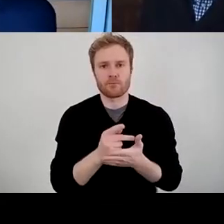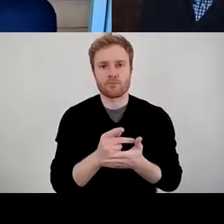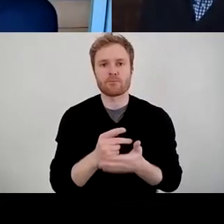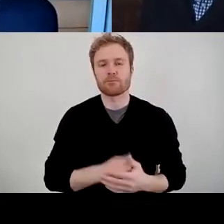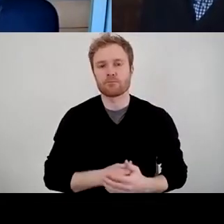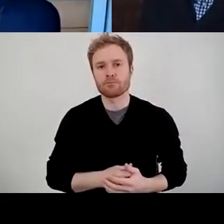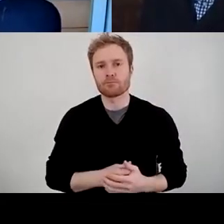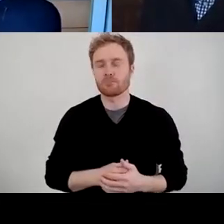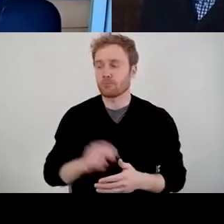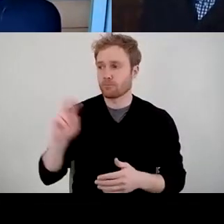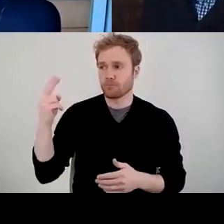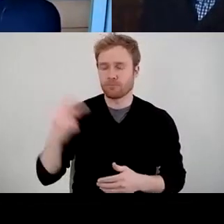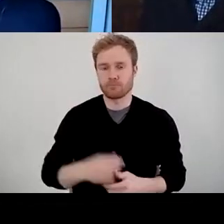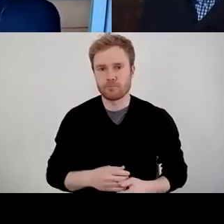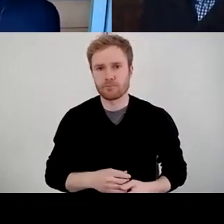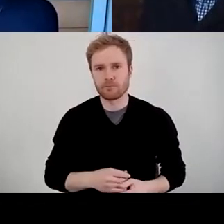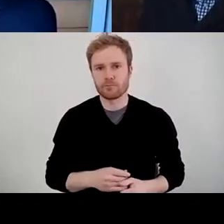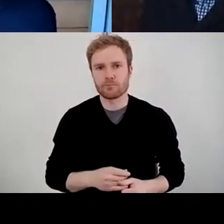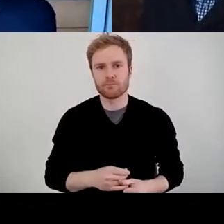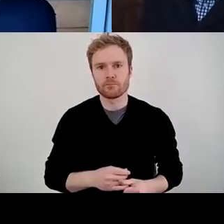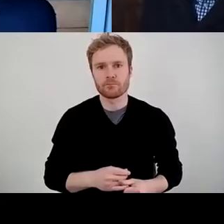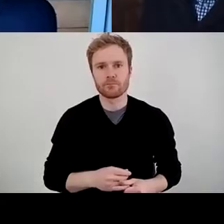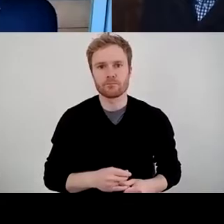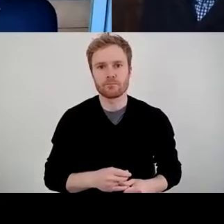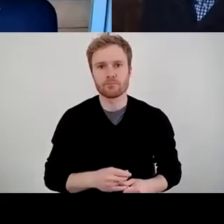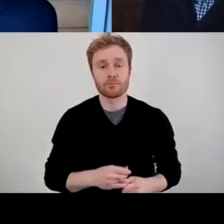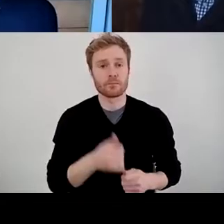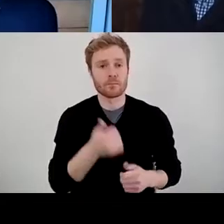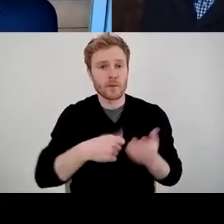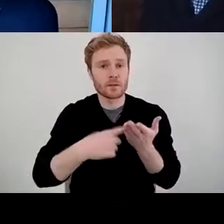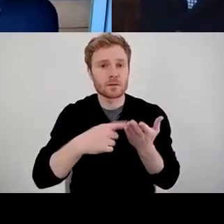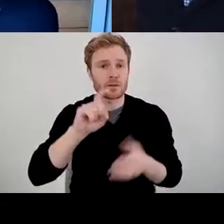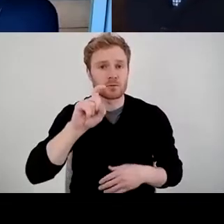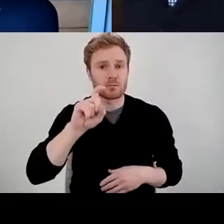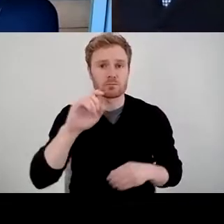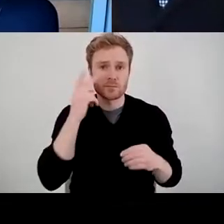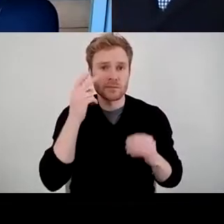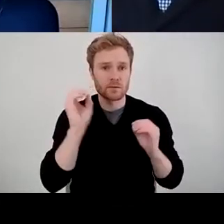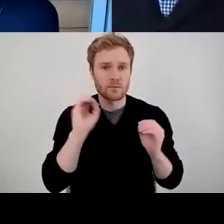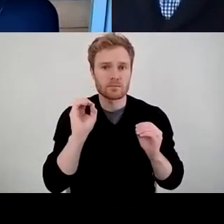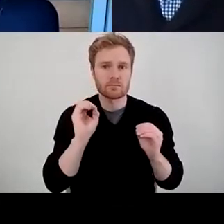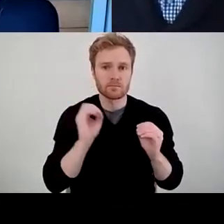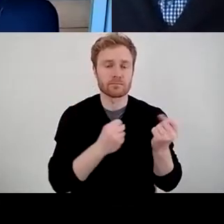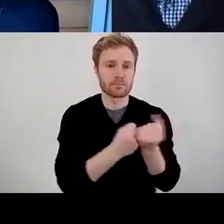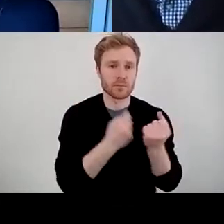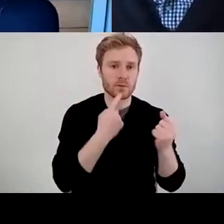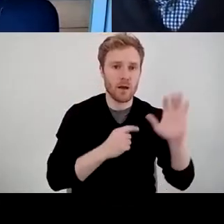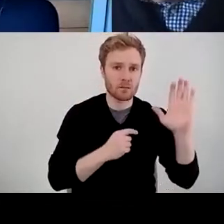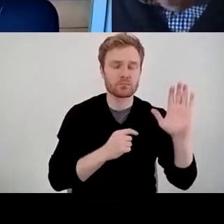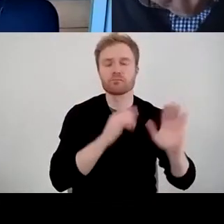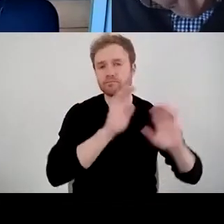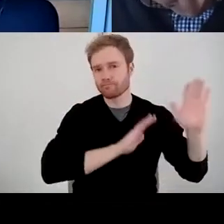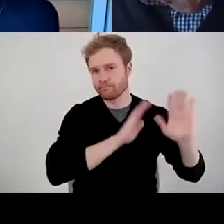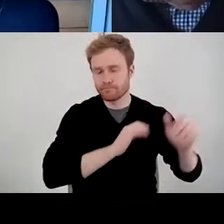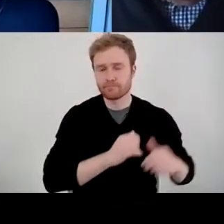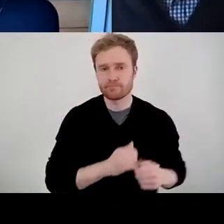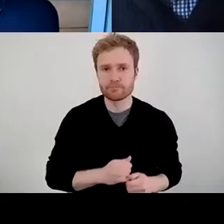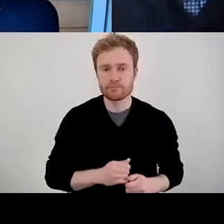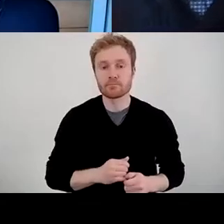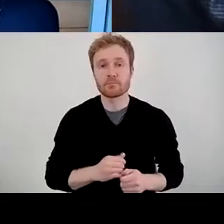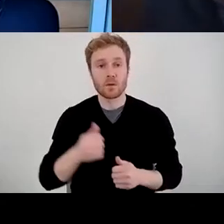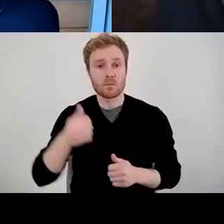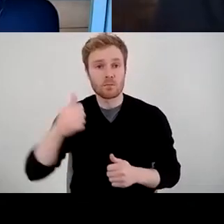their successors, and assigns the privilege and license to construct, maintain, and use at their own cost and expense a projecting